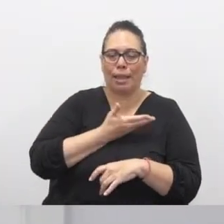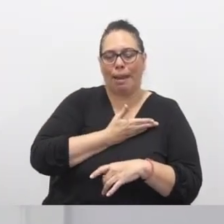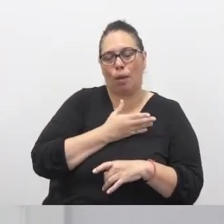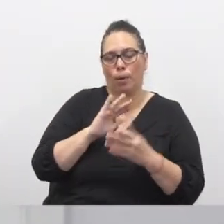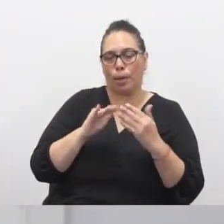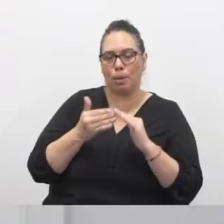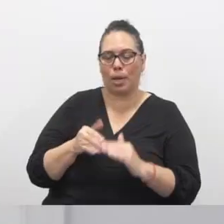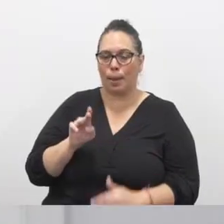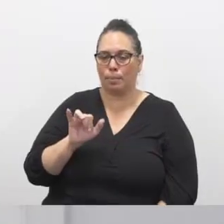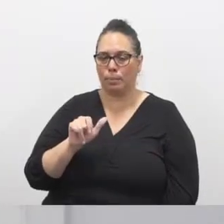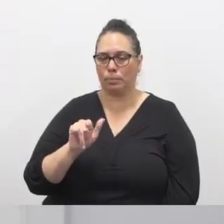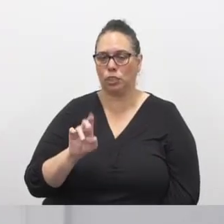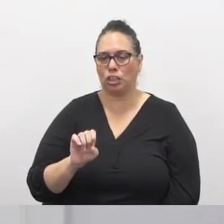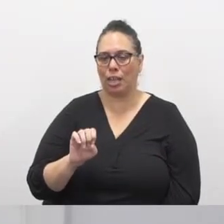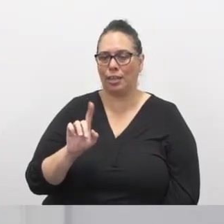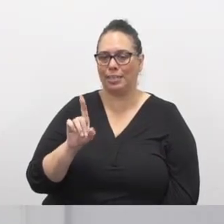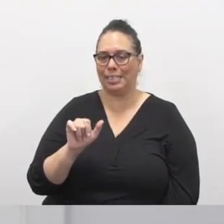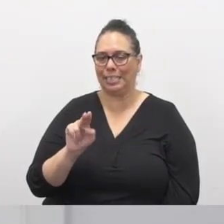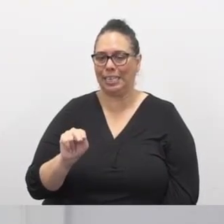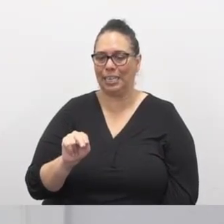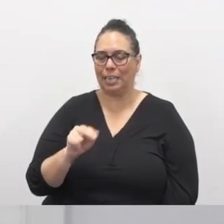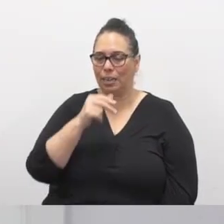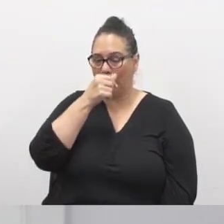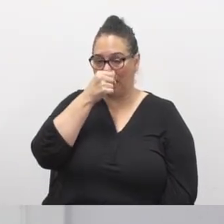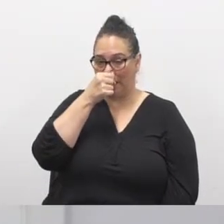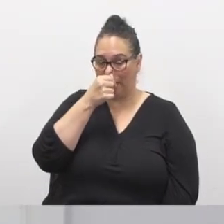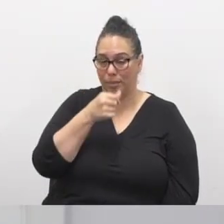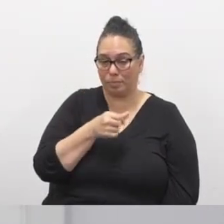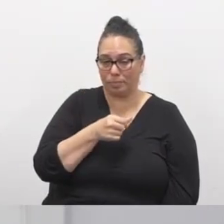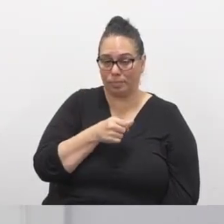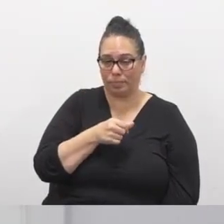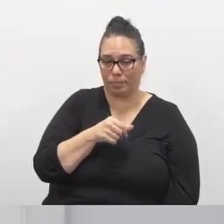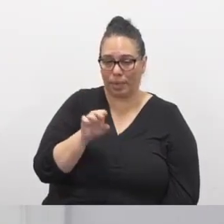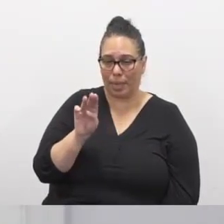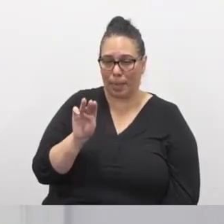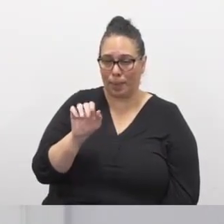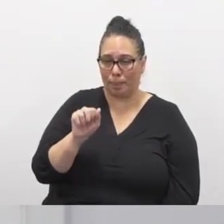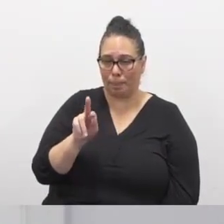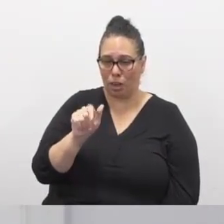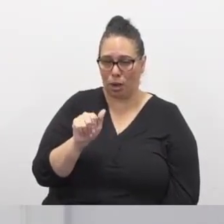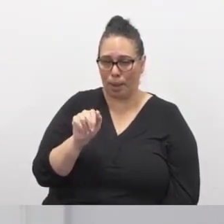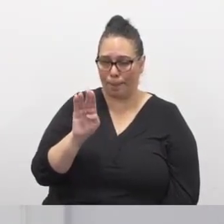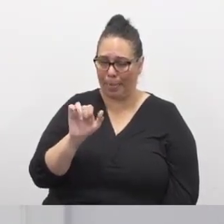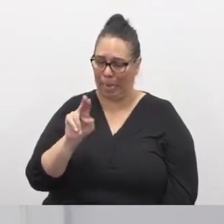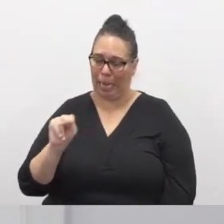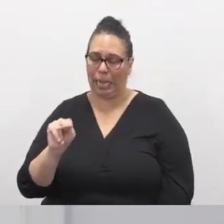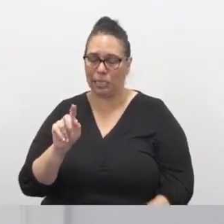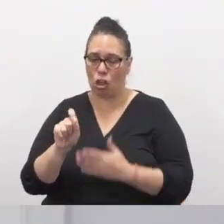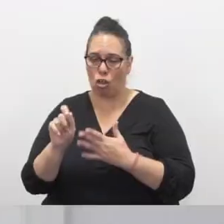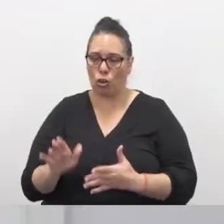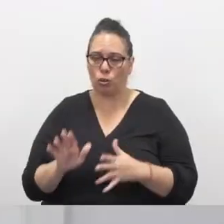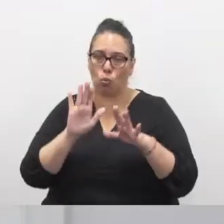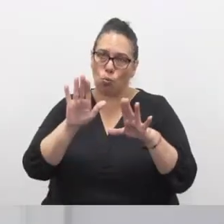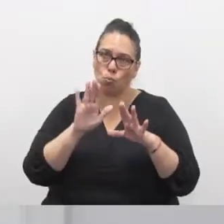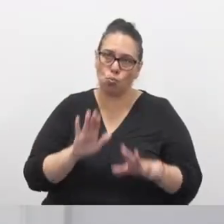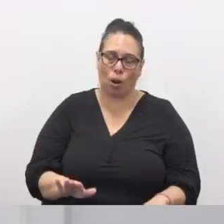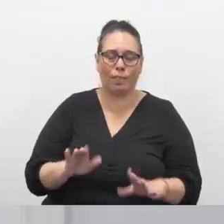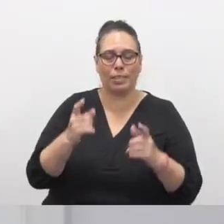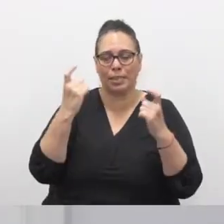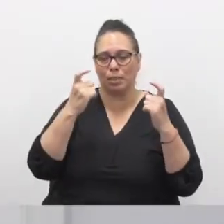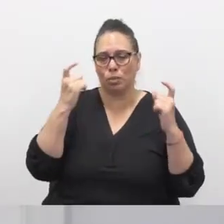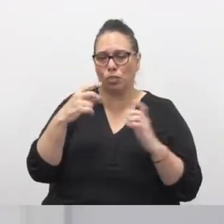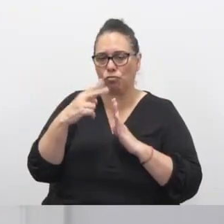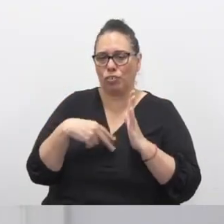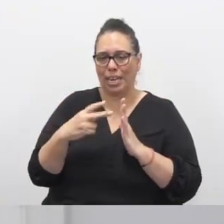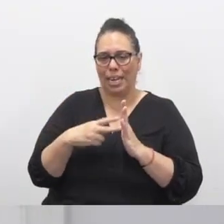Din. The author is Art Marogine. A wonderful celebration of literacy that many of us got to attend.